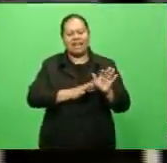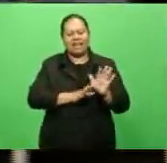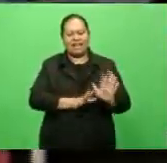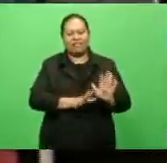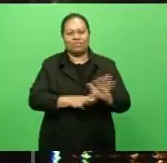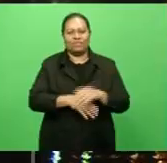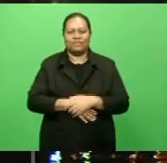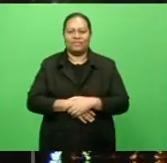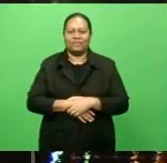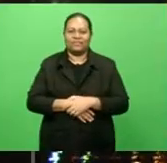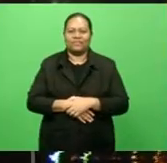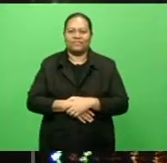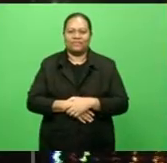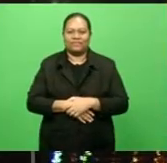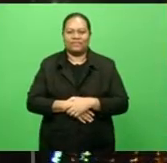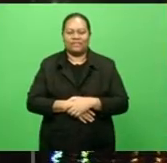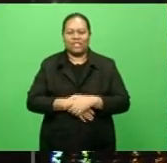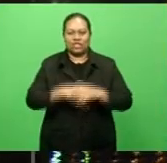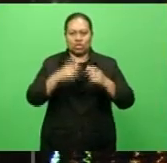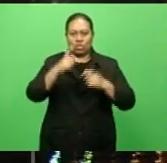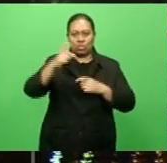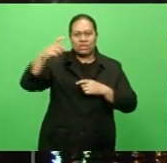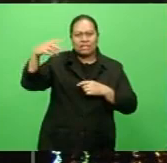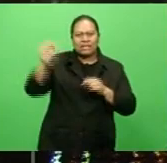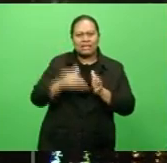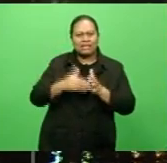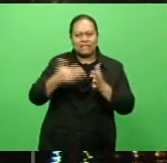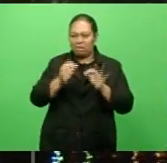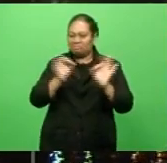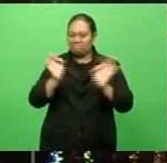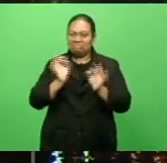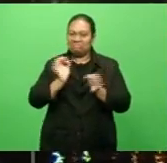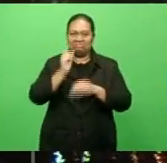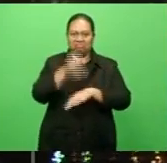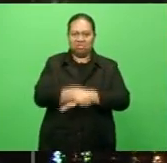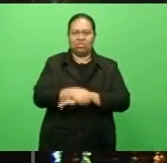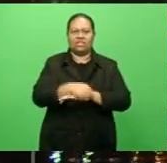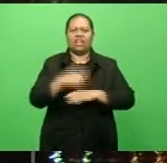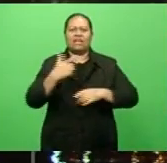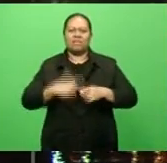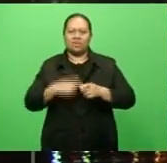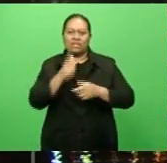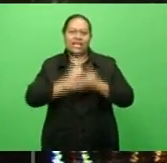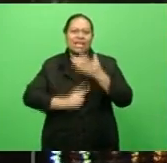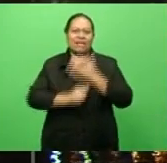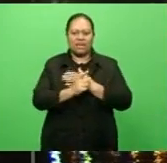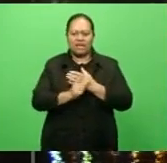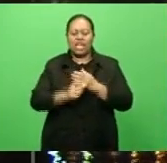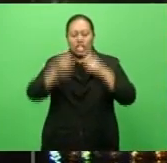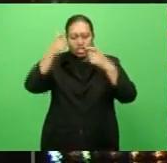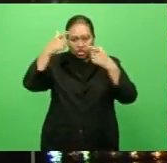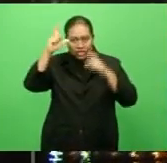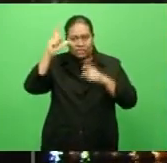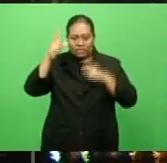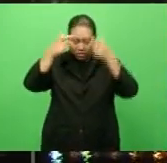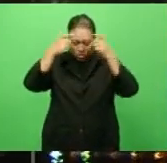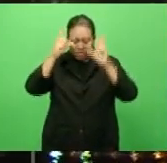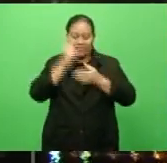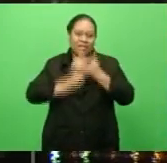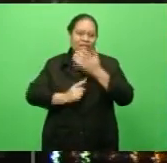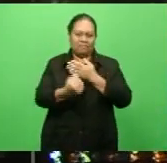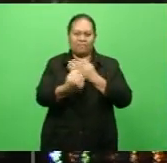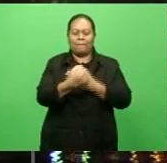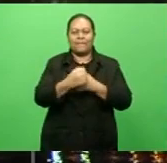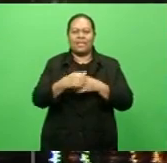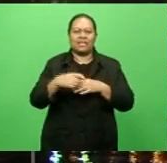FBC Sports. The Crusaders remain unbeaten in Super Rugby Aotearoa after beating the Chiefs 32-19 last night. Sebo